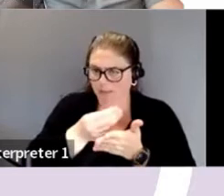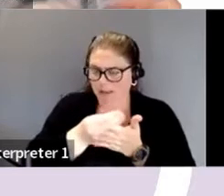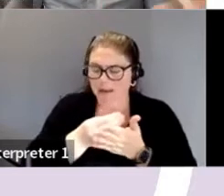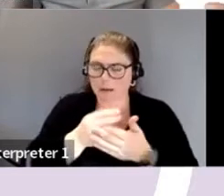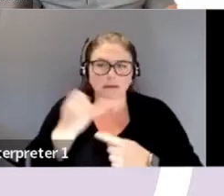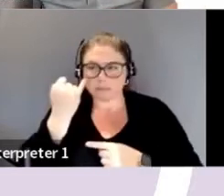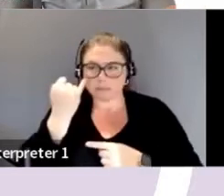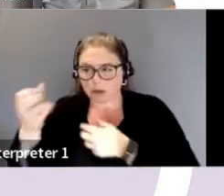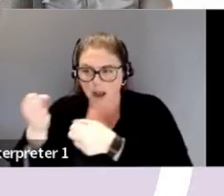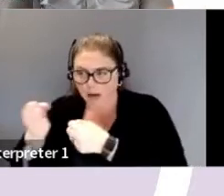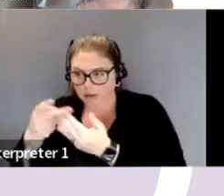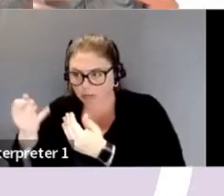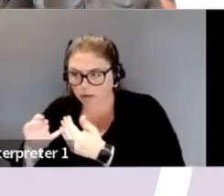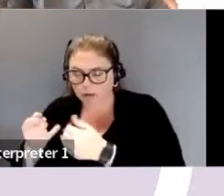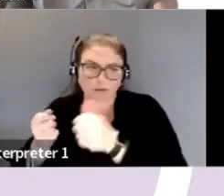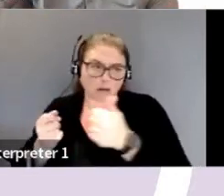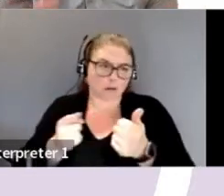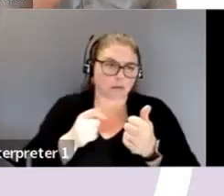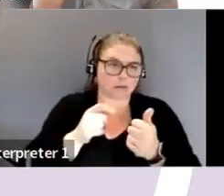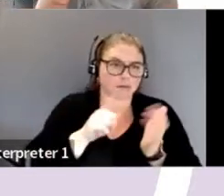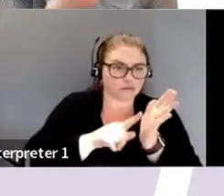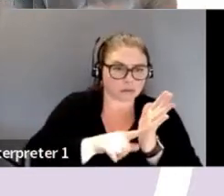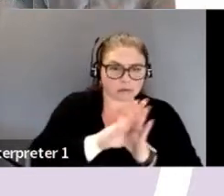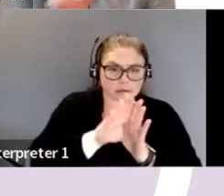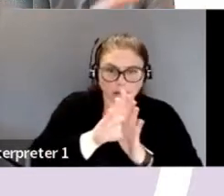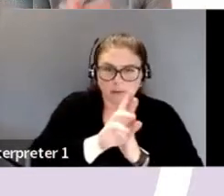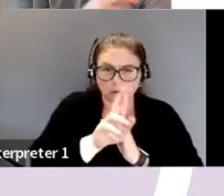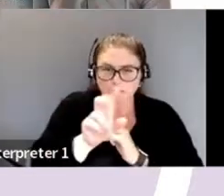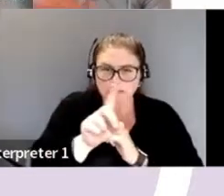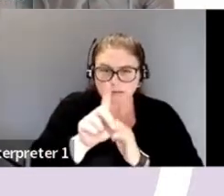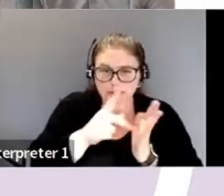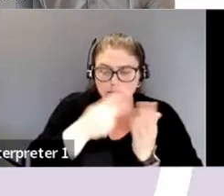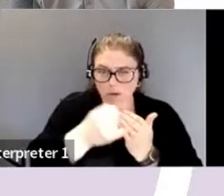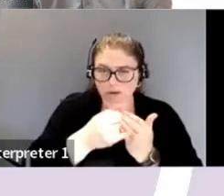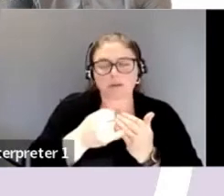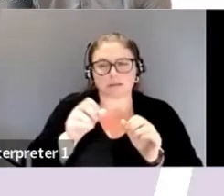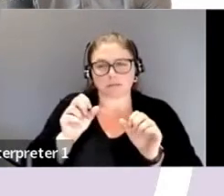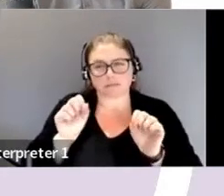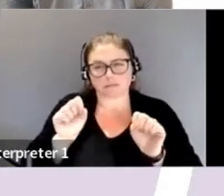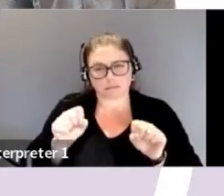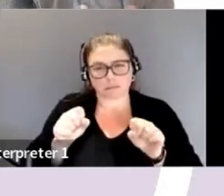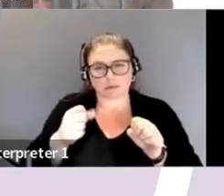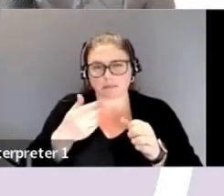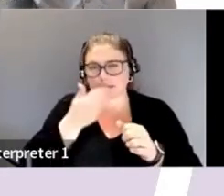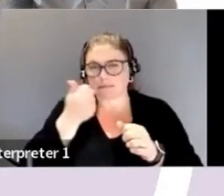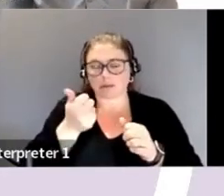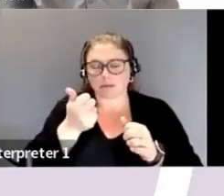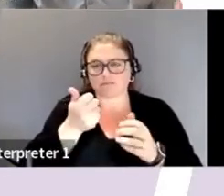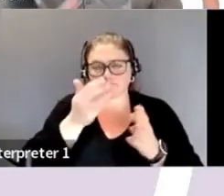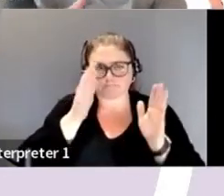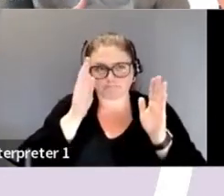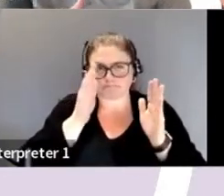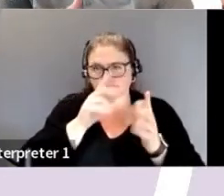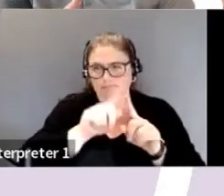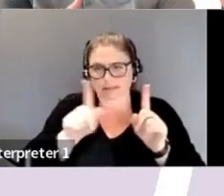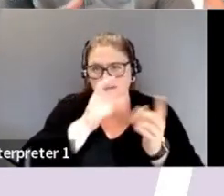project, like those would be separate, and you'd want to look at each individual category, right? Like most of the time, the R&D is going to be focused on R&D, hiring will be focused on hiring.